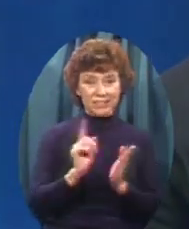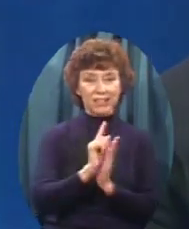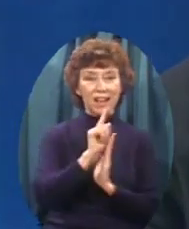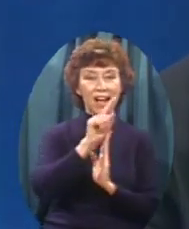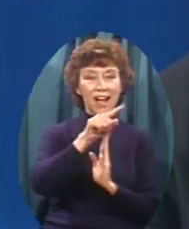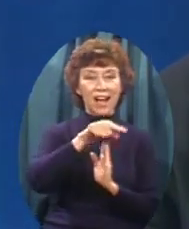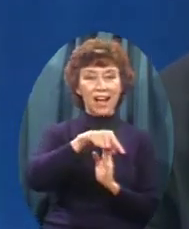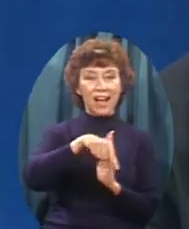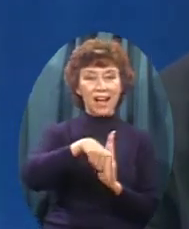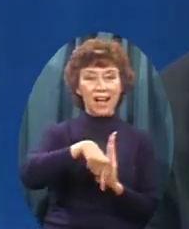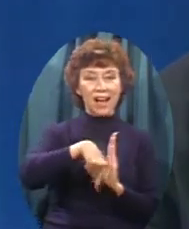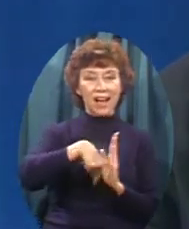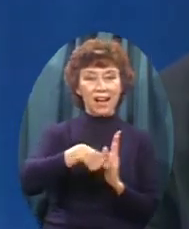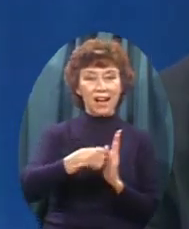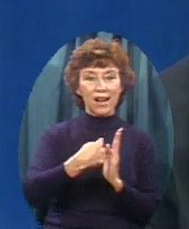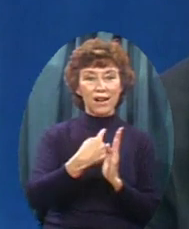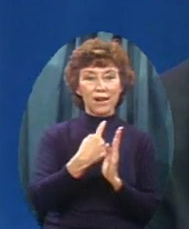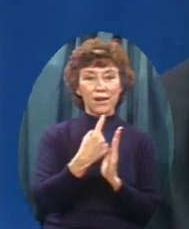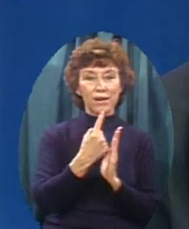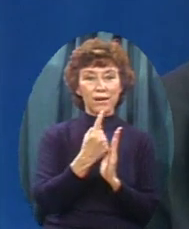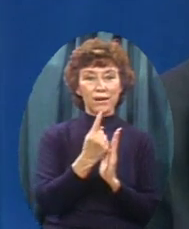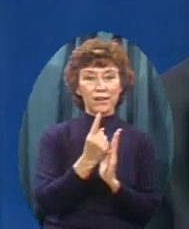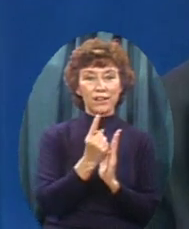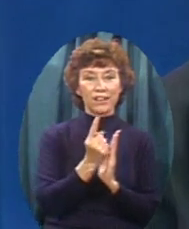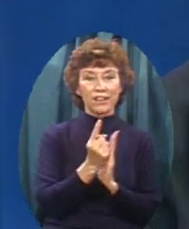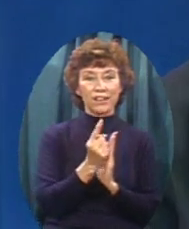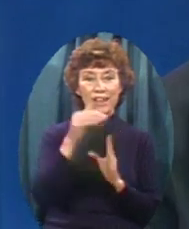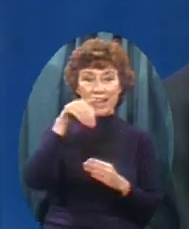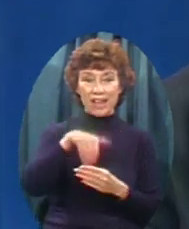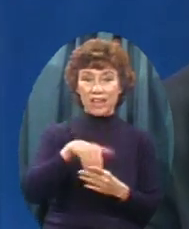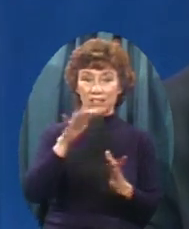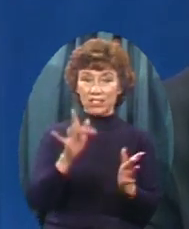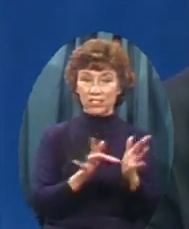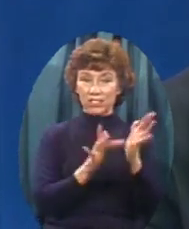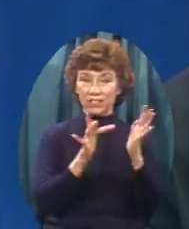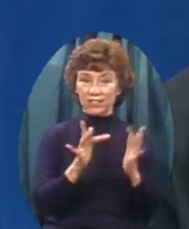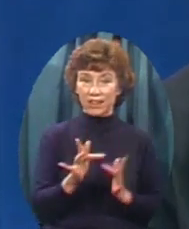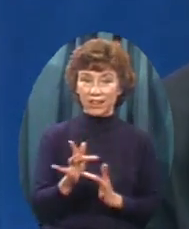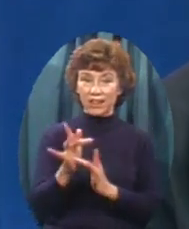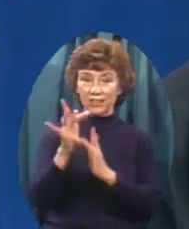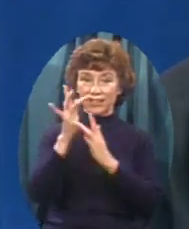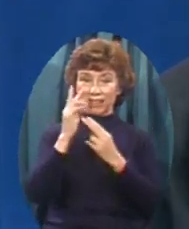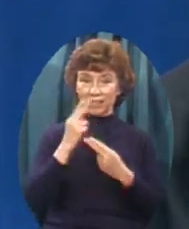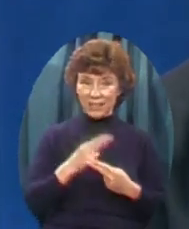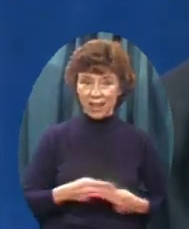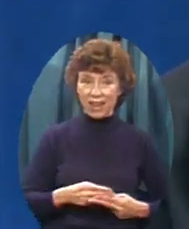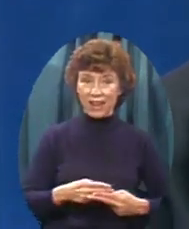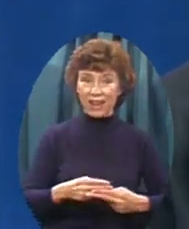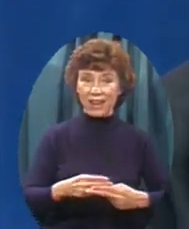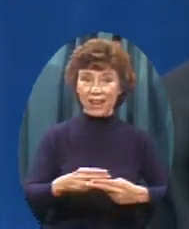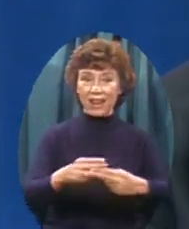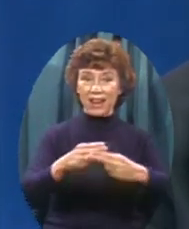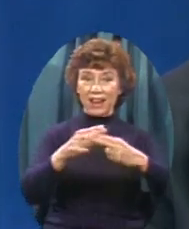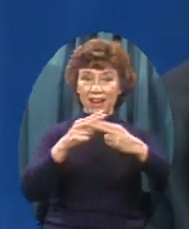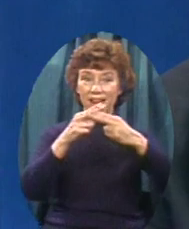hour This hour In Jesus' name